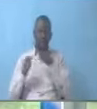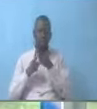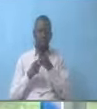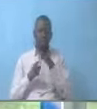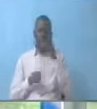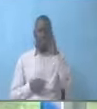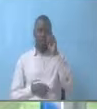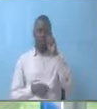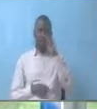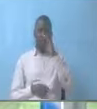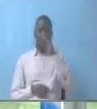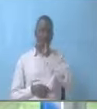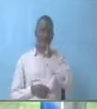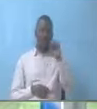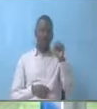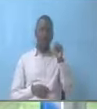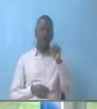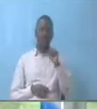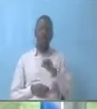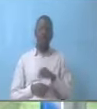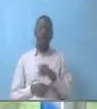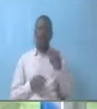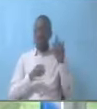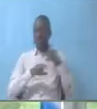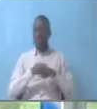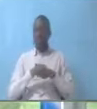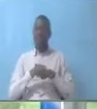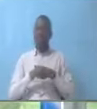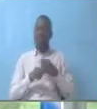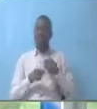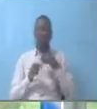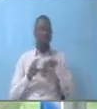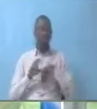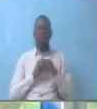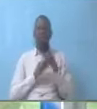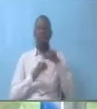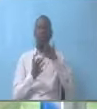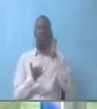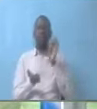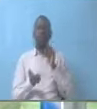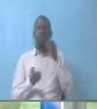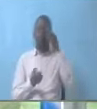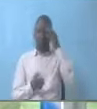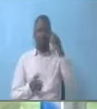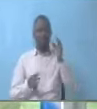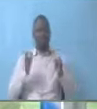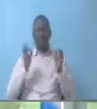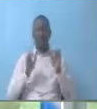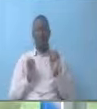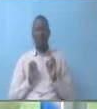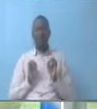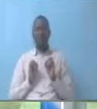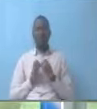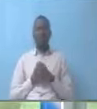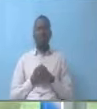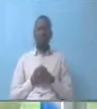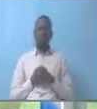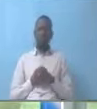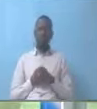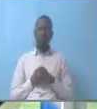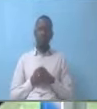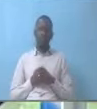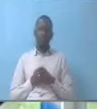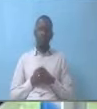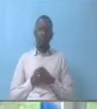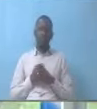Yes. It's in fact not decrees as such, but some seminal events that took place during that time. But let me address the decrees